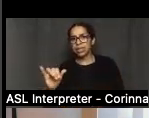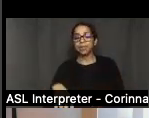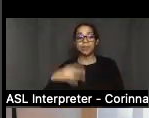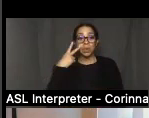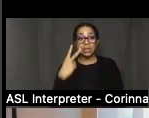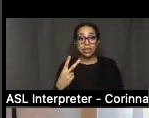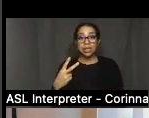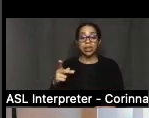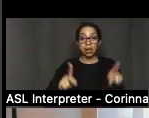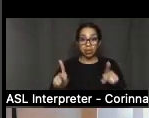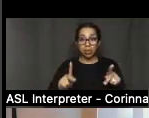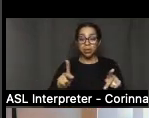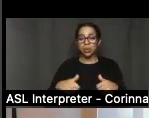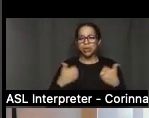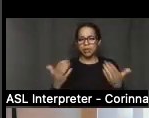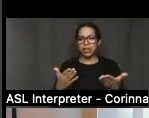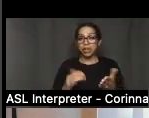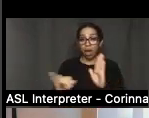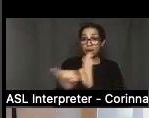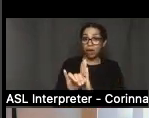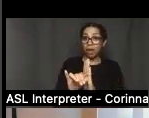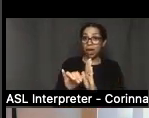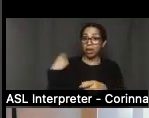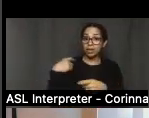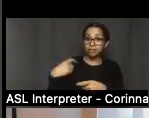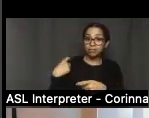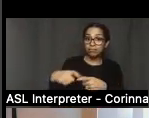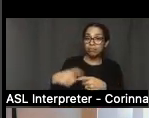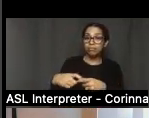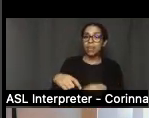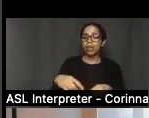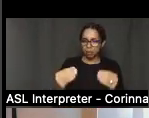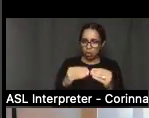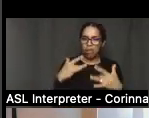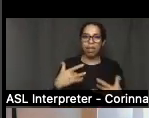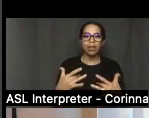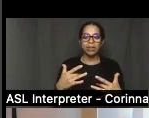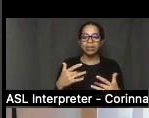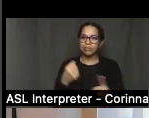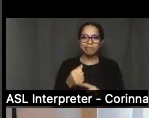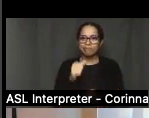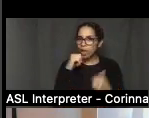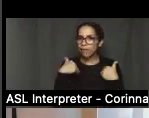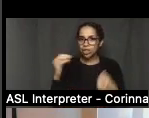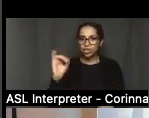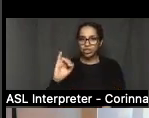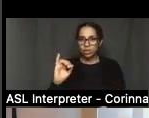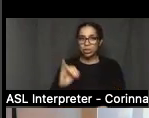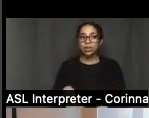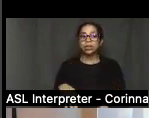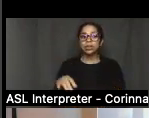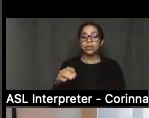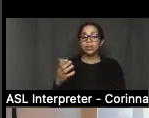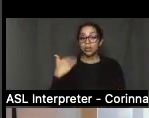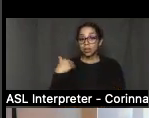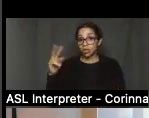who identify as Hispanic or Latino are more likely to be uninsured. So they had a rate of 8.9% in